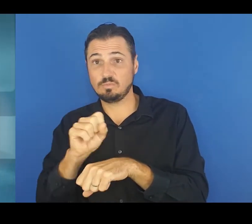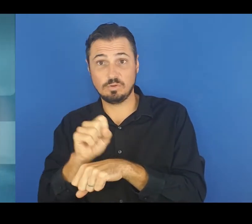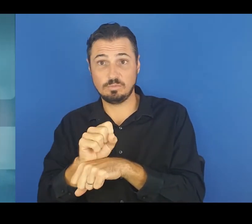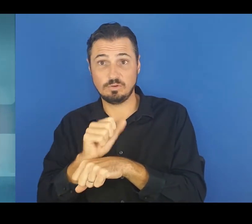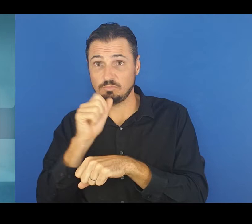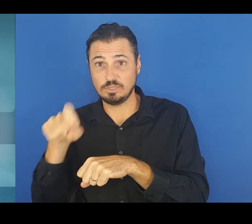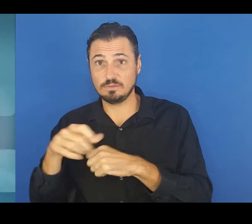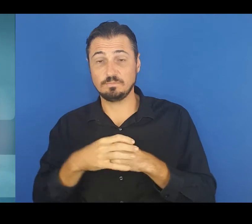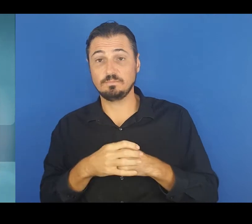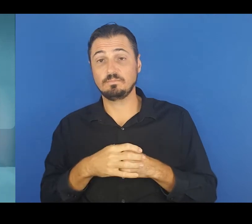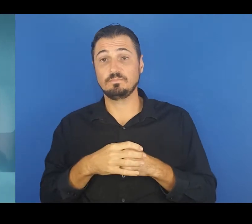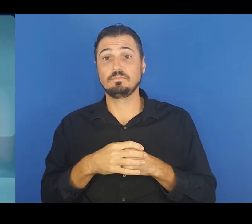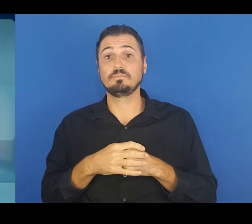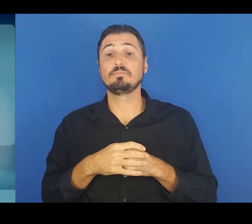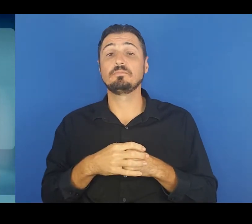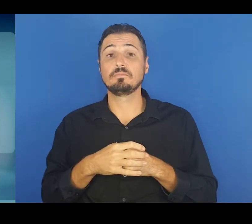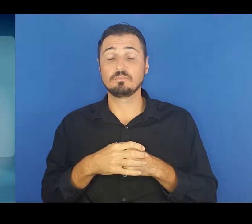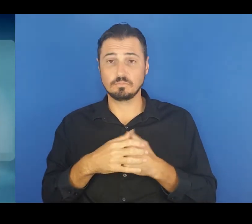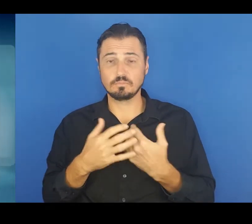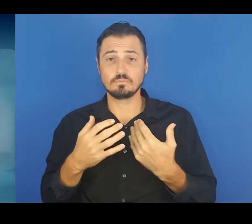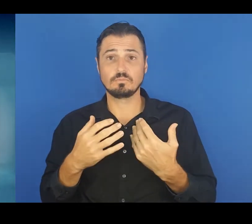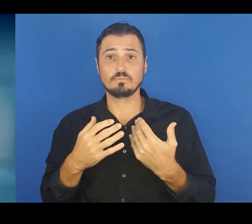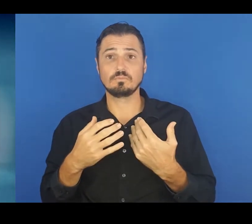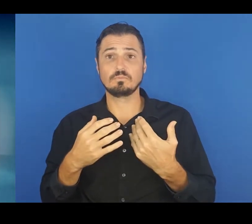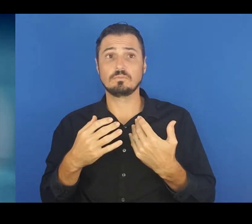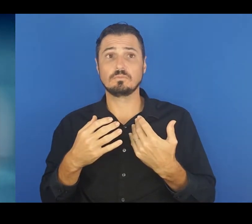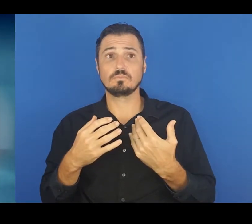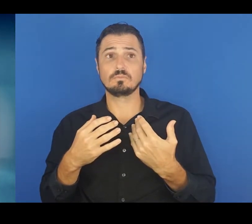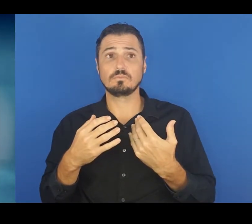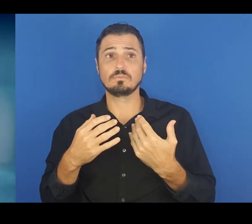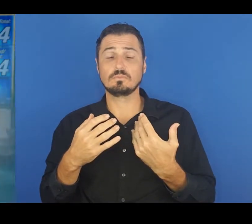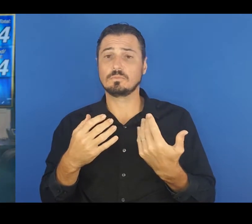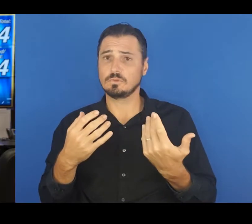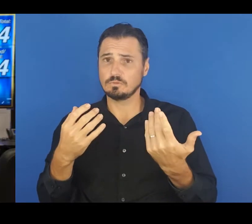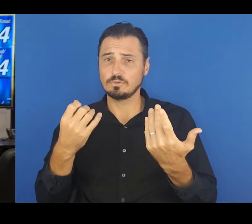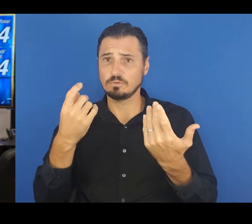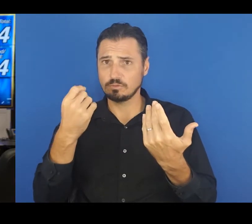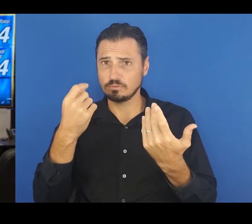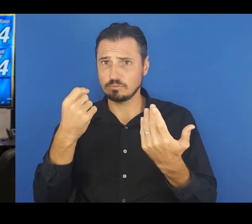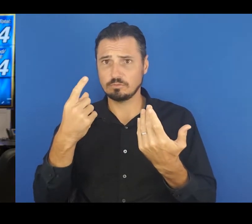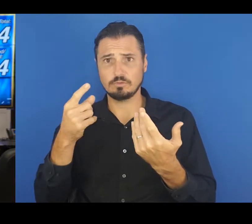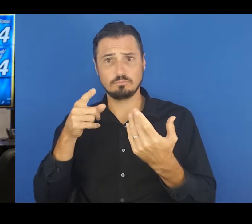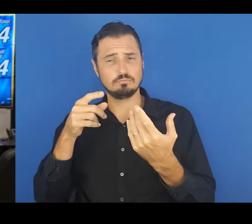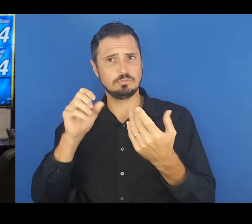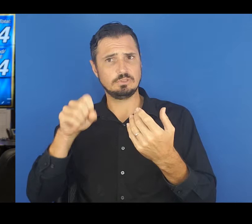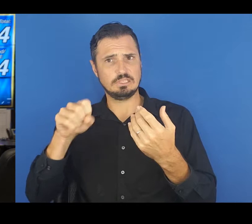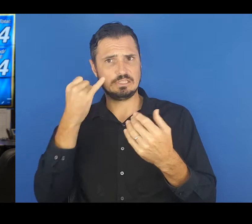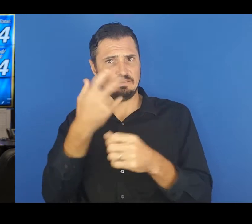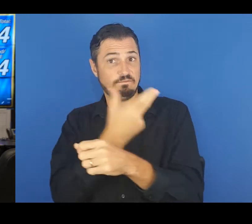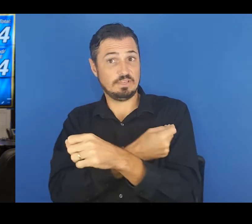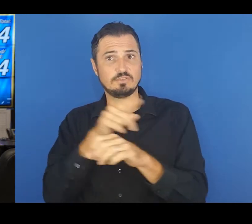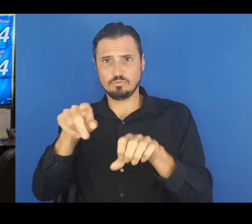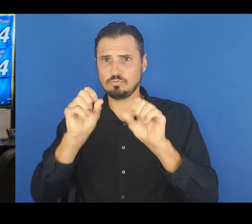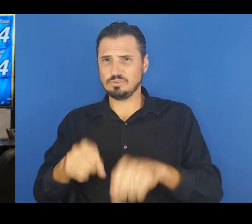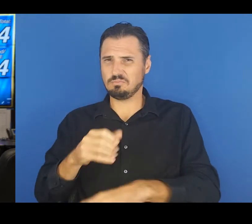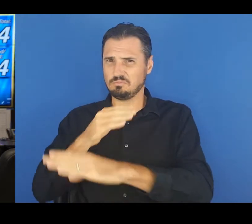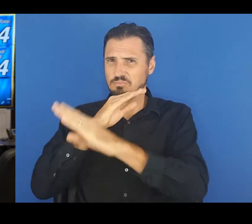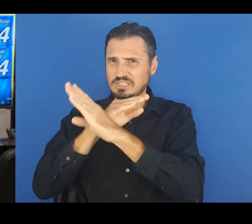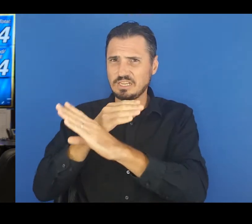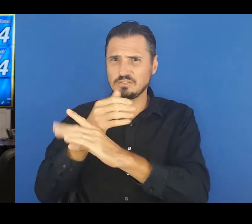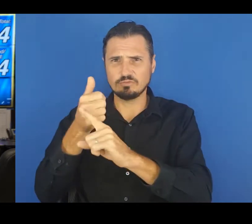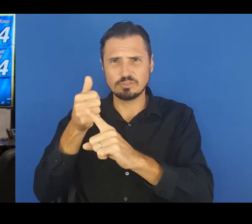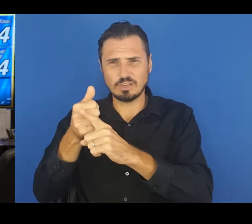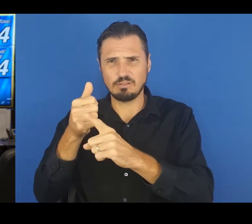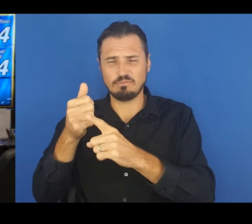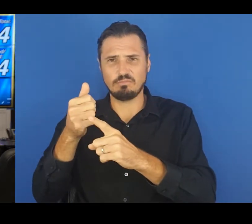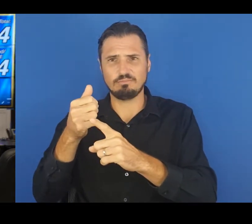a.m. In addition to better protecting yourself from COVID-19, there are other benefits to becoming vaccinated.